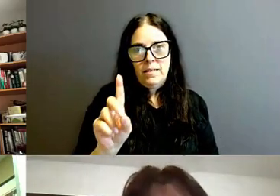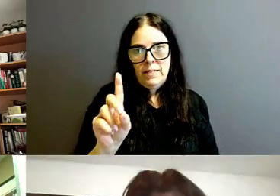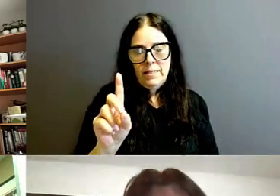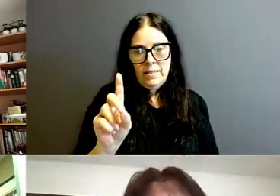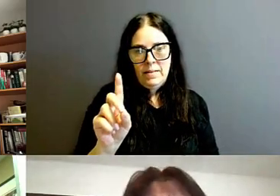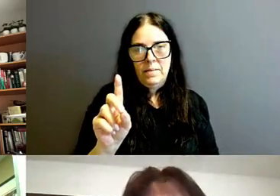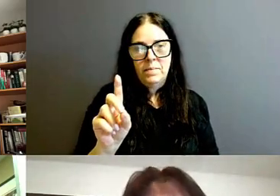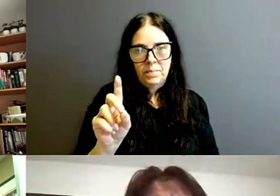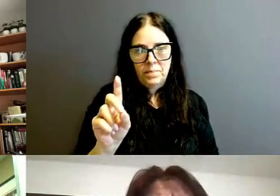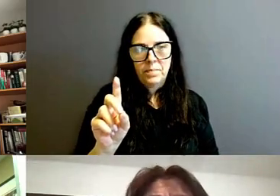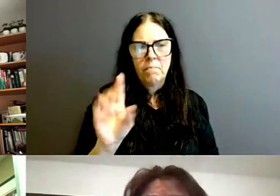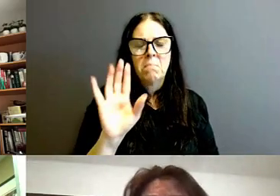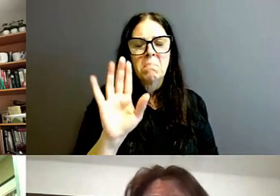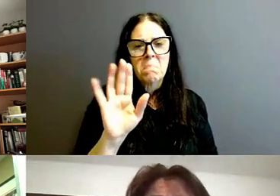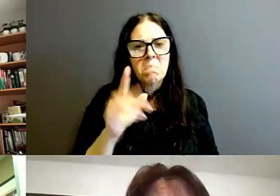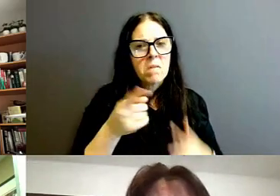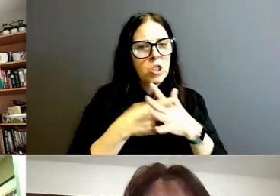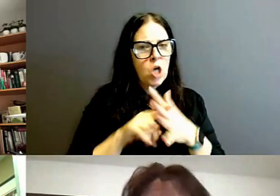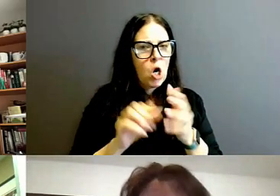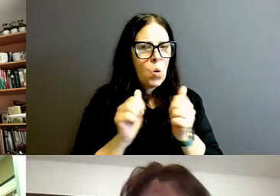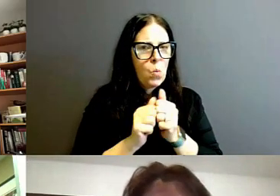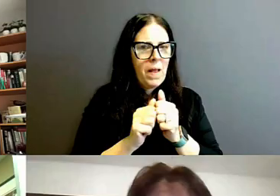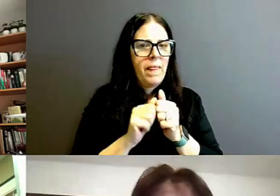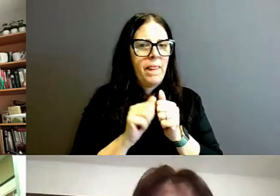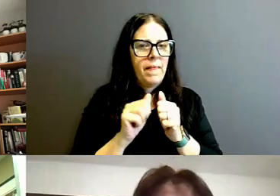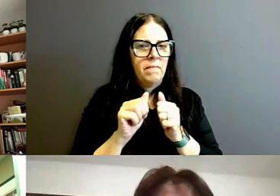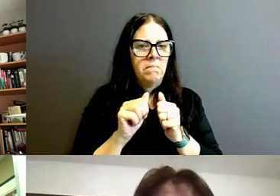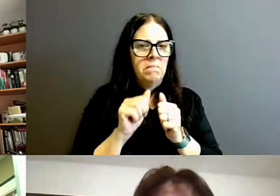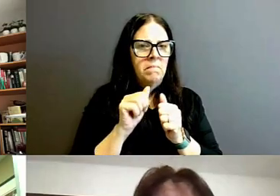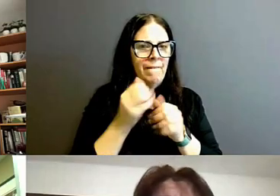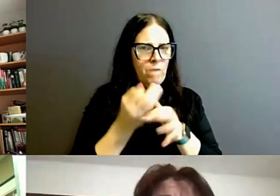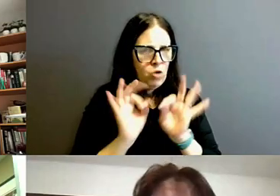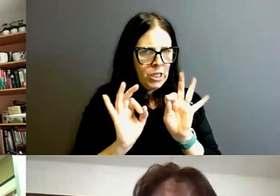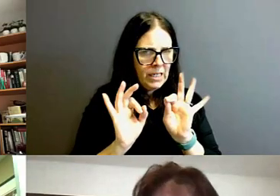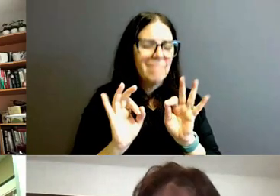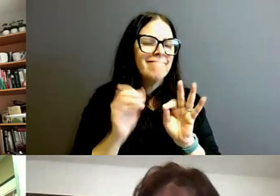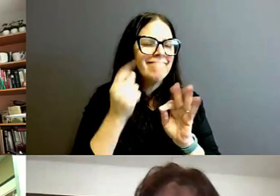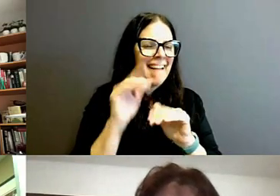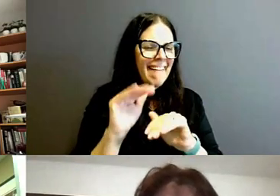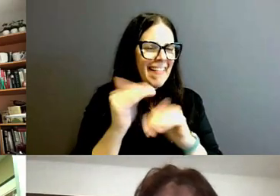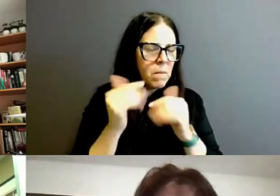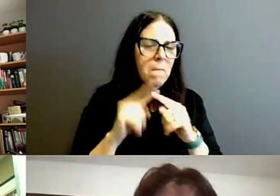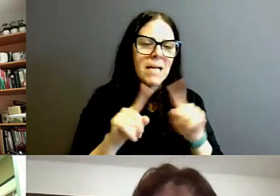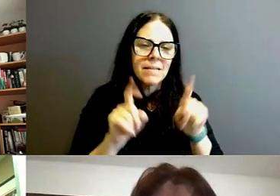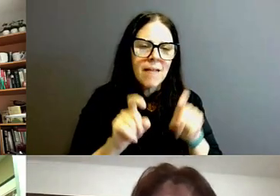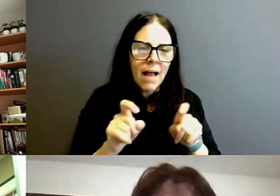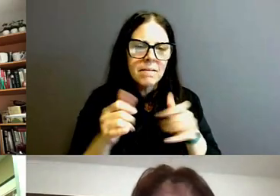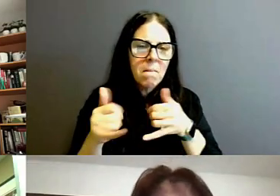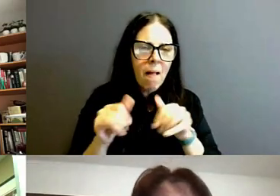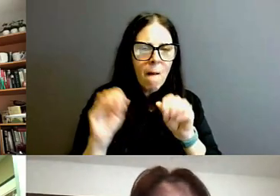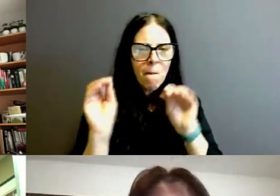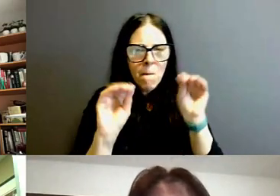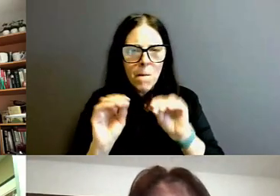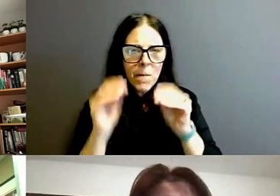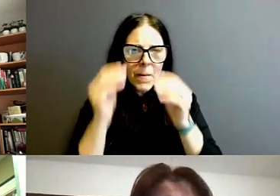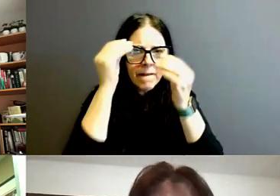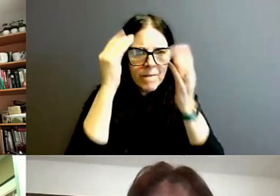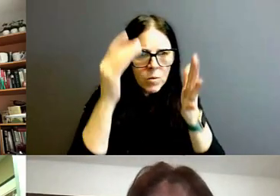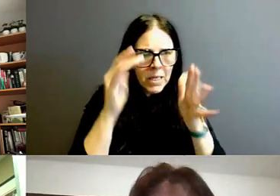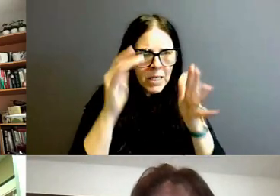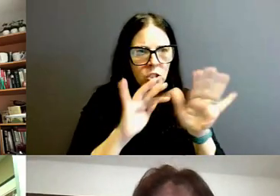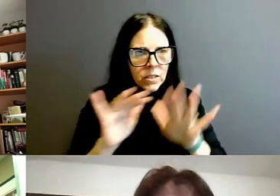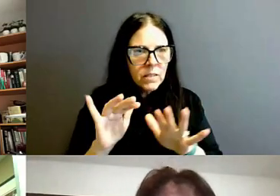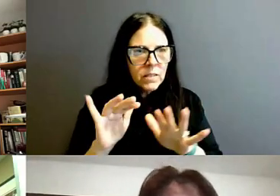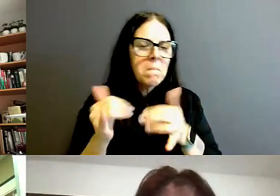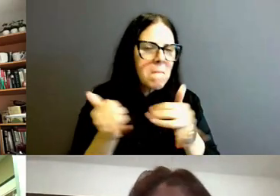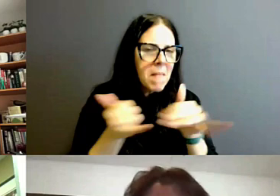version. It has limitations, but you can please test it out. They've got templates where you can just put in information, you can play